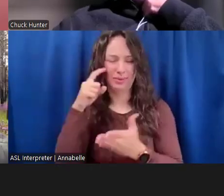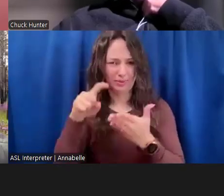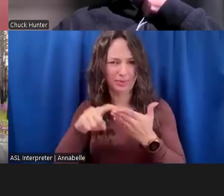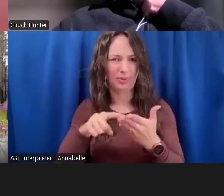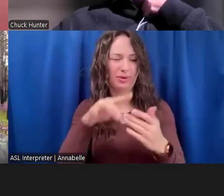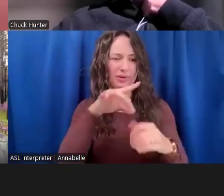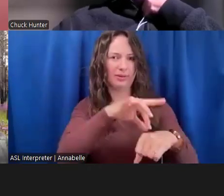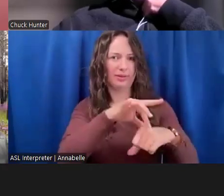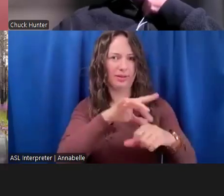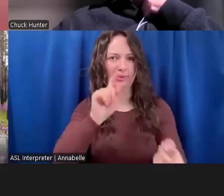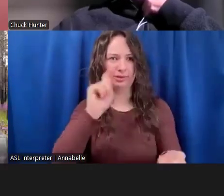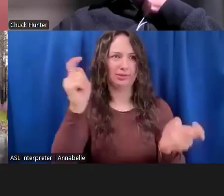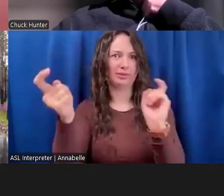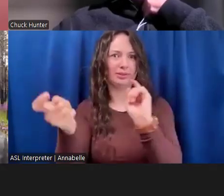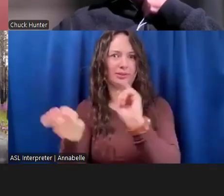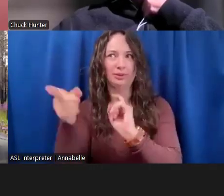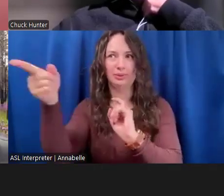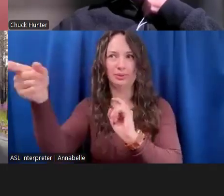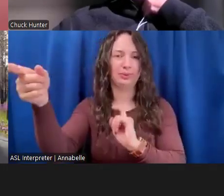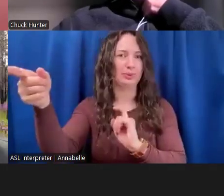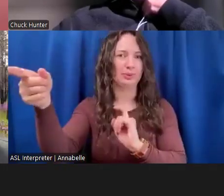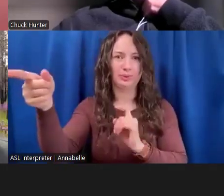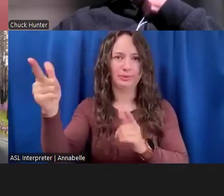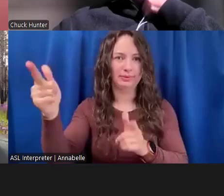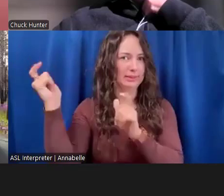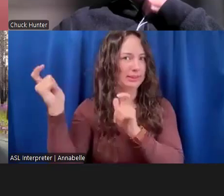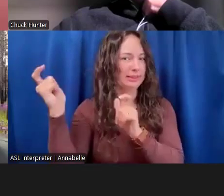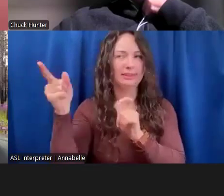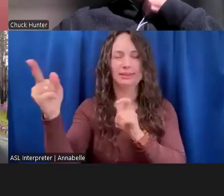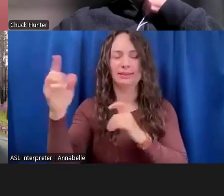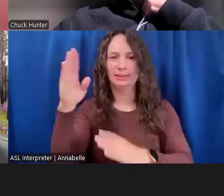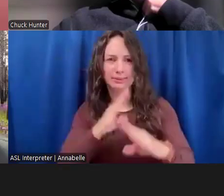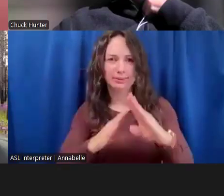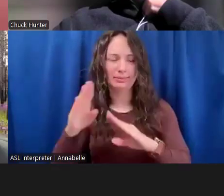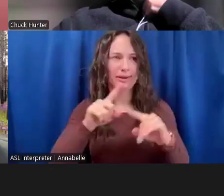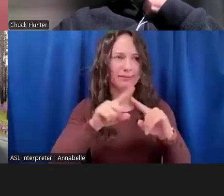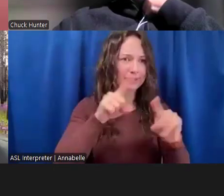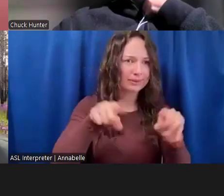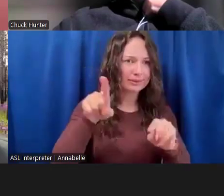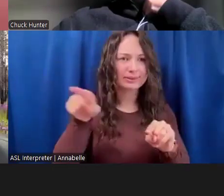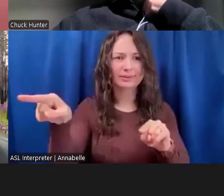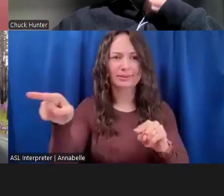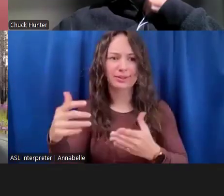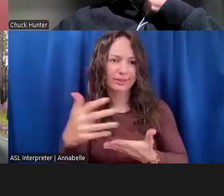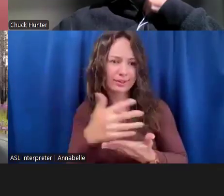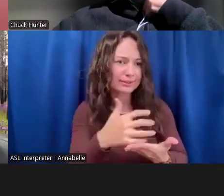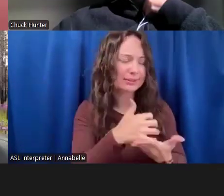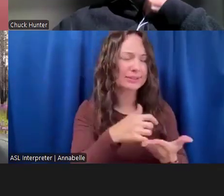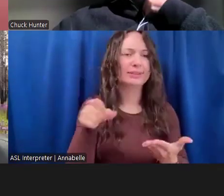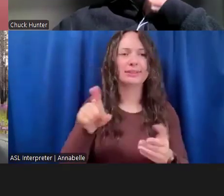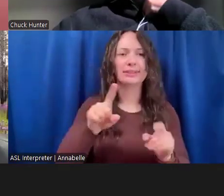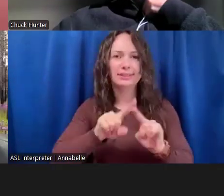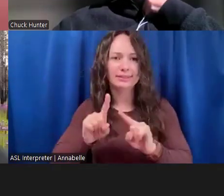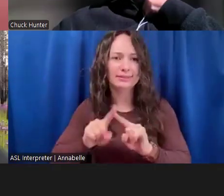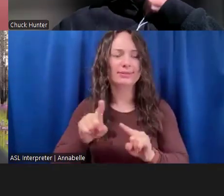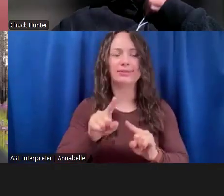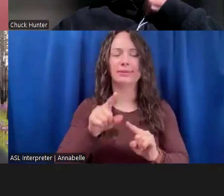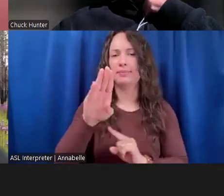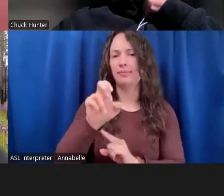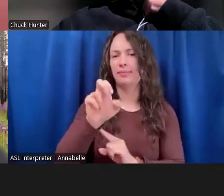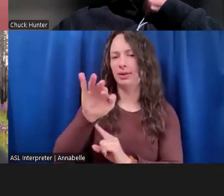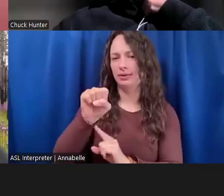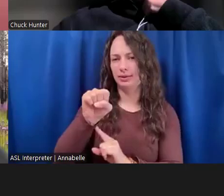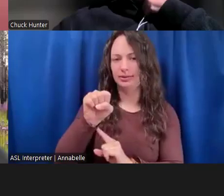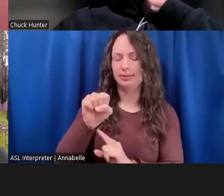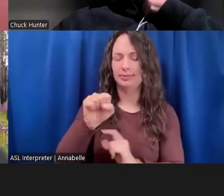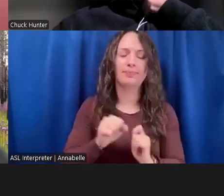faster than us, are really concerned about berries and subsistence harvest and changes in phenology for berries. And I think we are due to